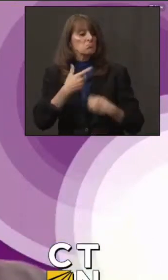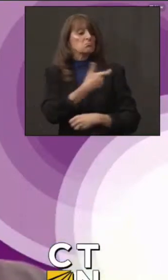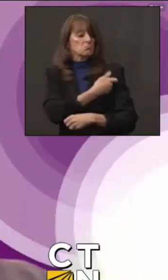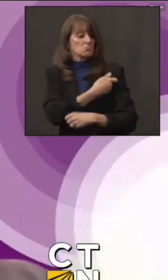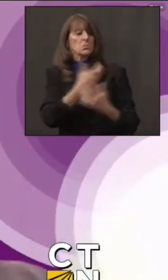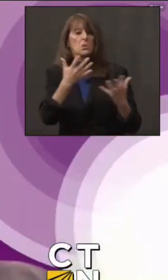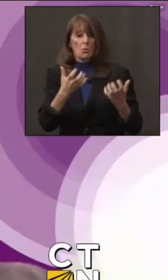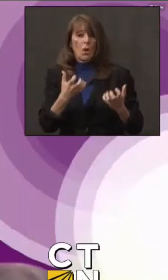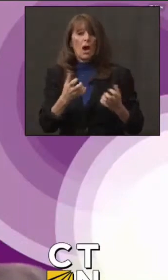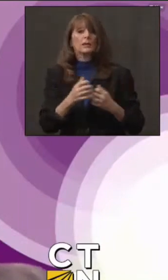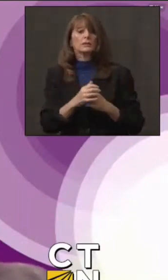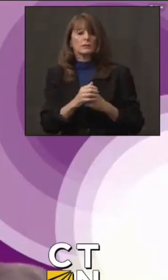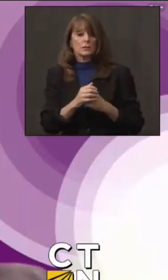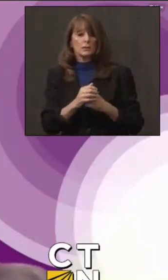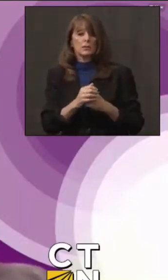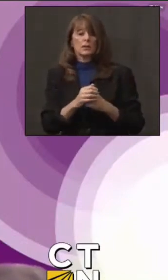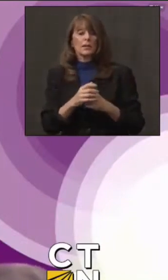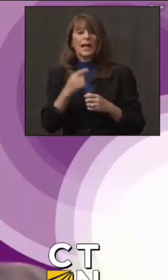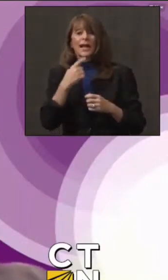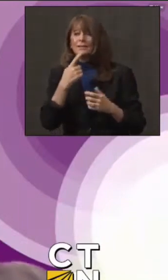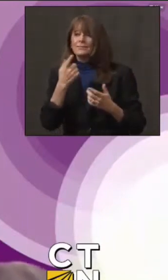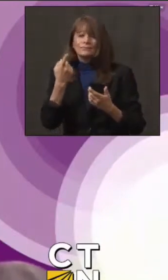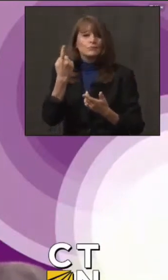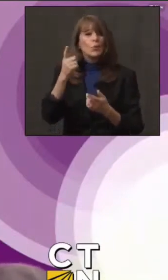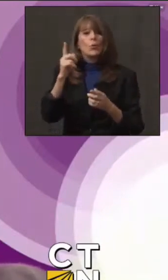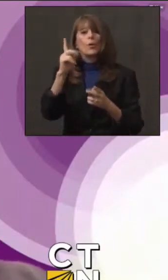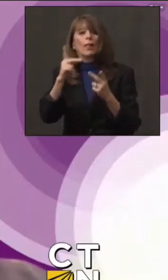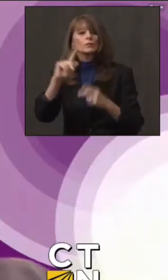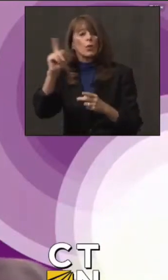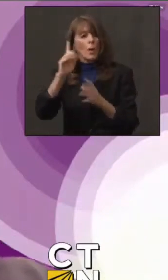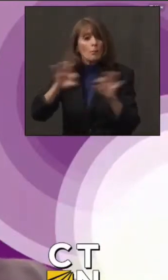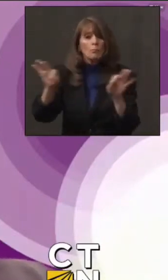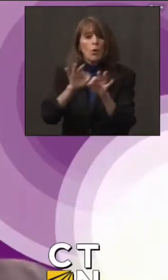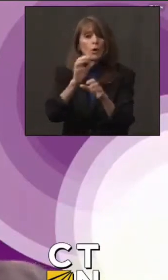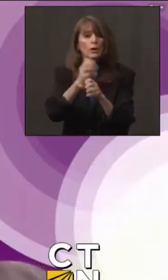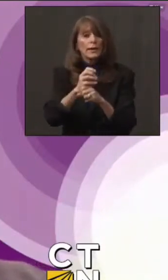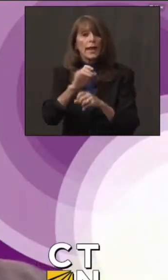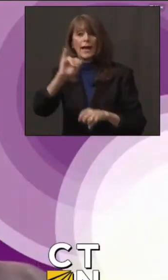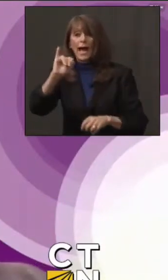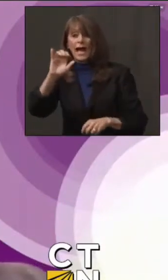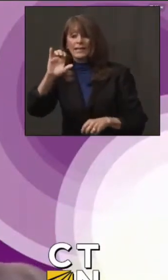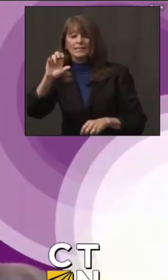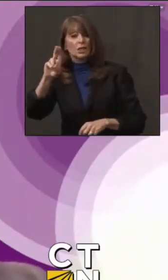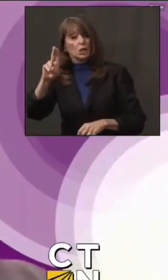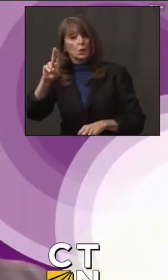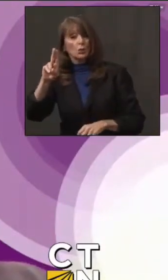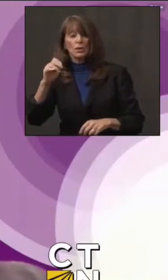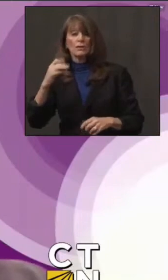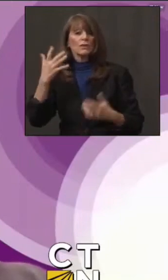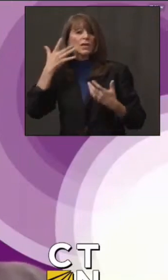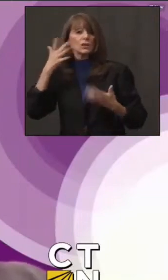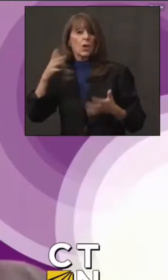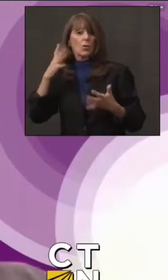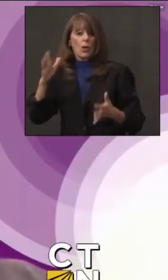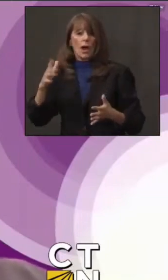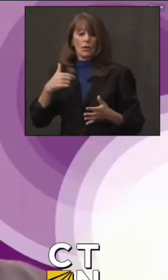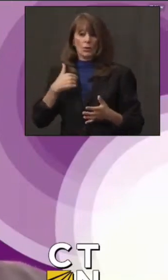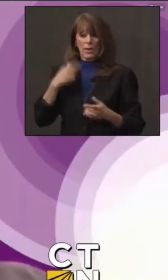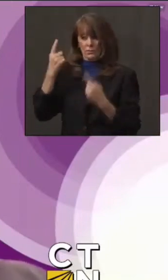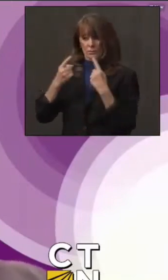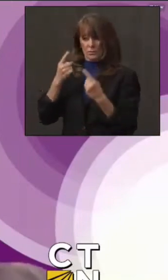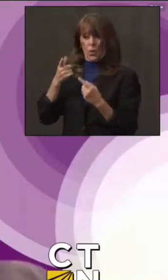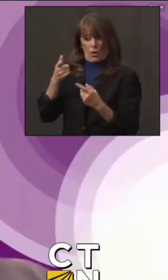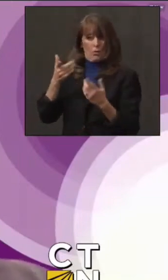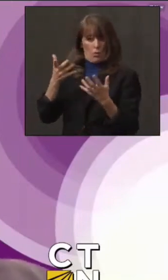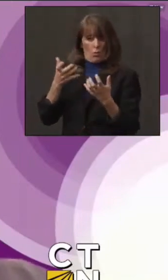some workers in critical areas like the ICUs or the emergency department who don't want to get the vaccine, then we've got to consider that and their safety as